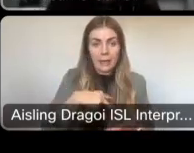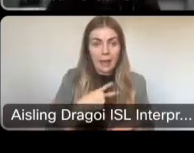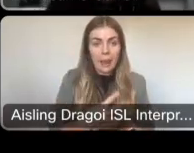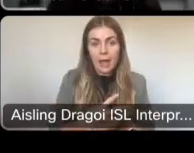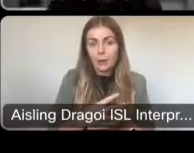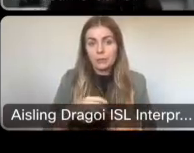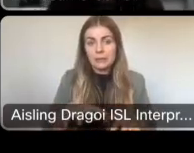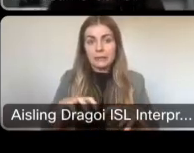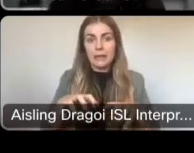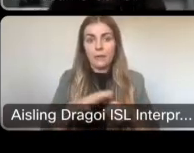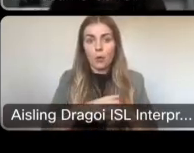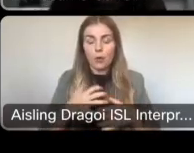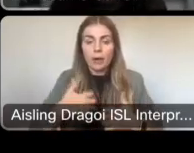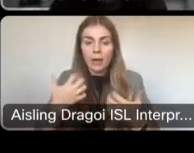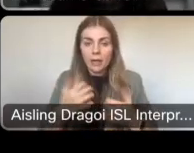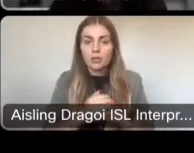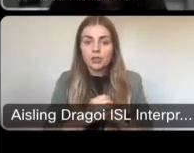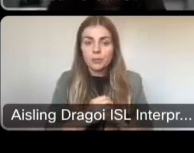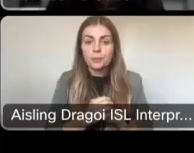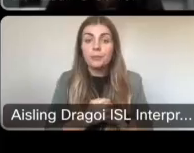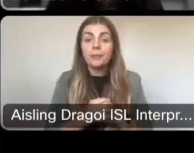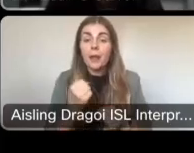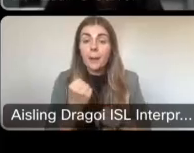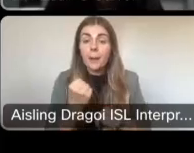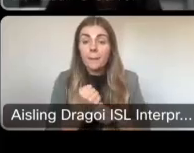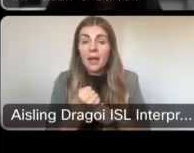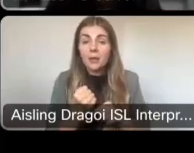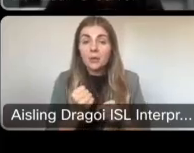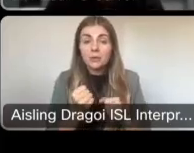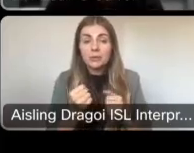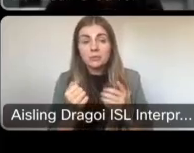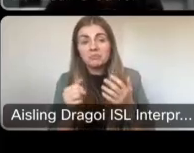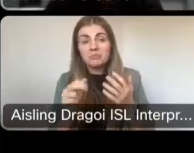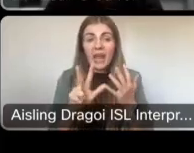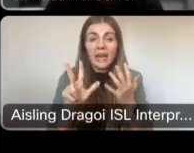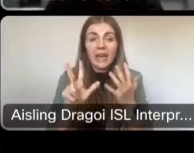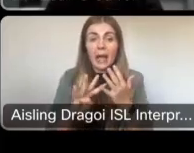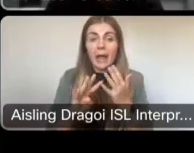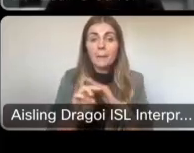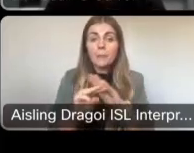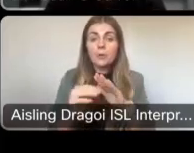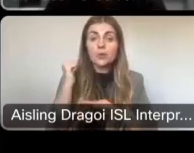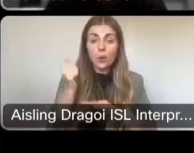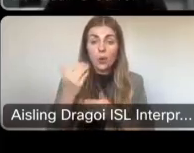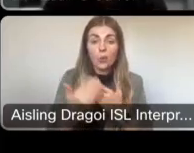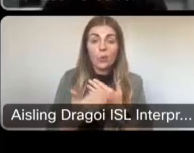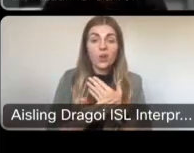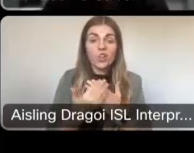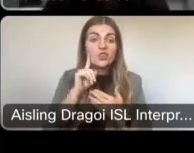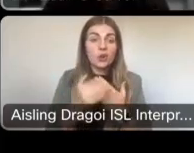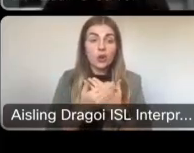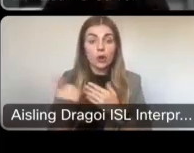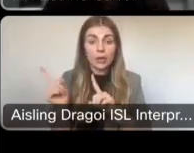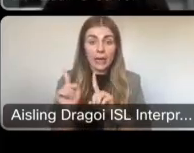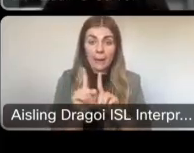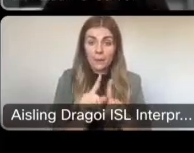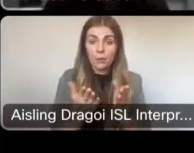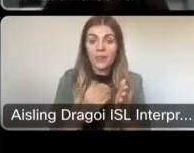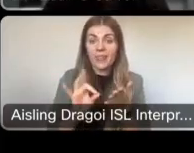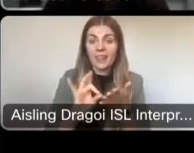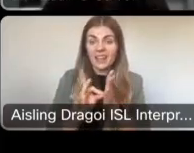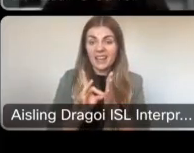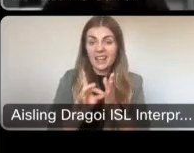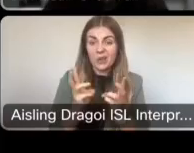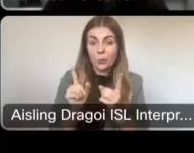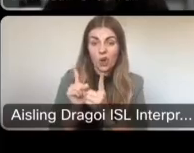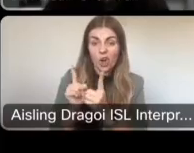8, 9 months ago, I had this young girl come in with a key worker, and she was around 18. And she was coming in